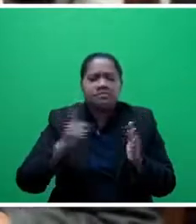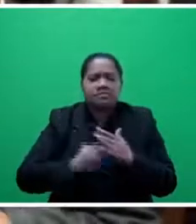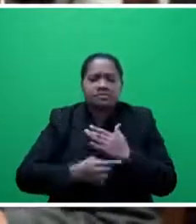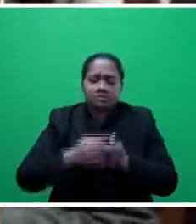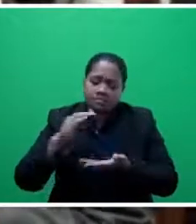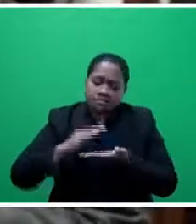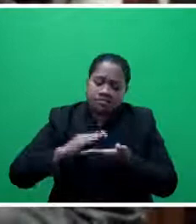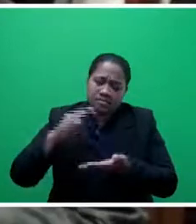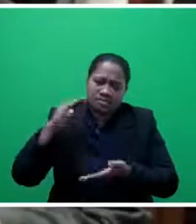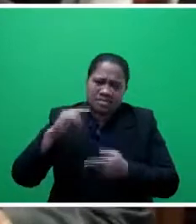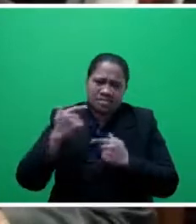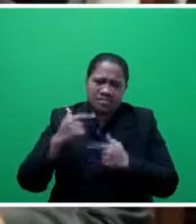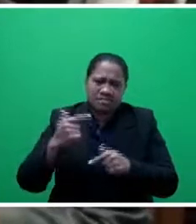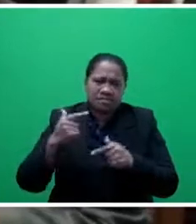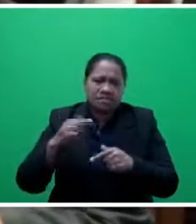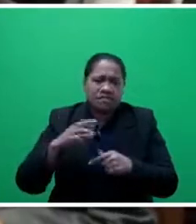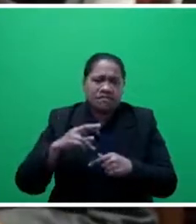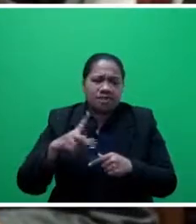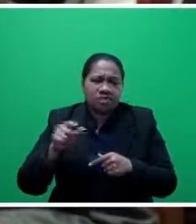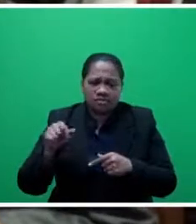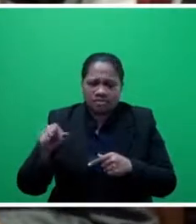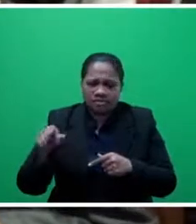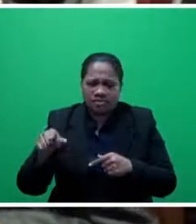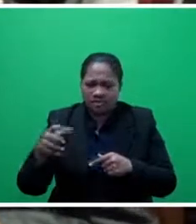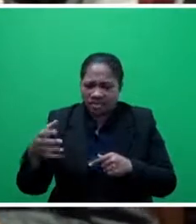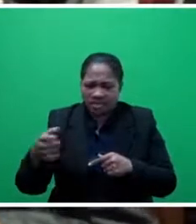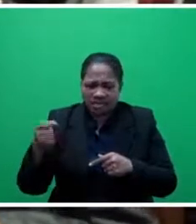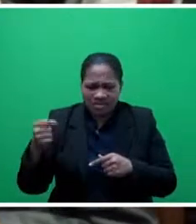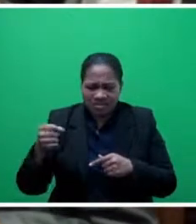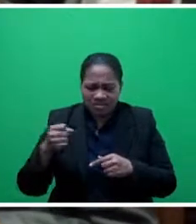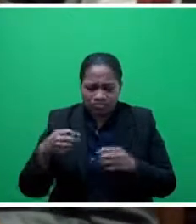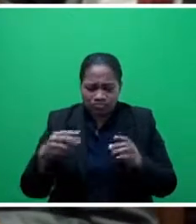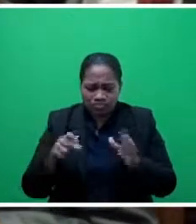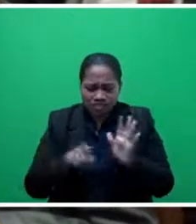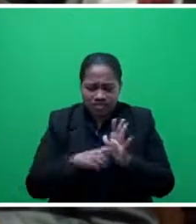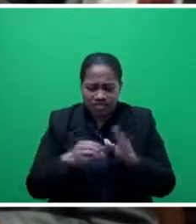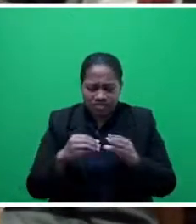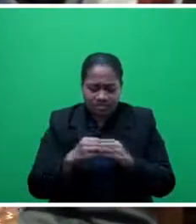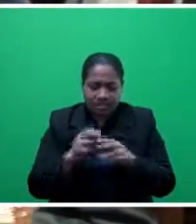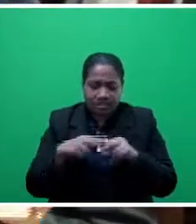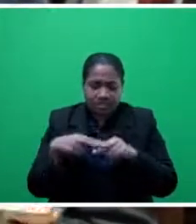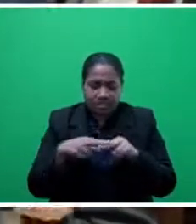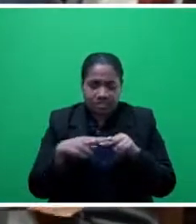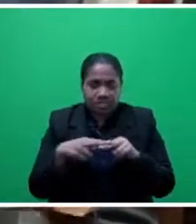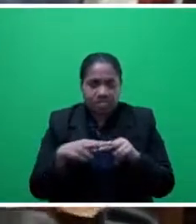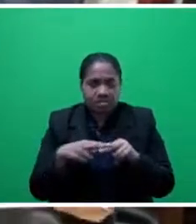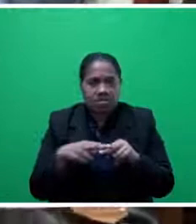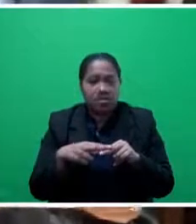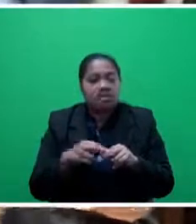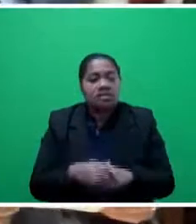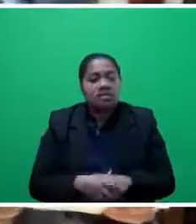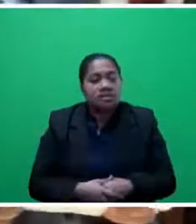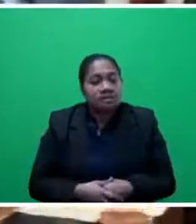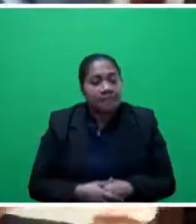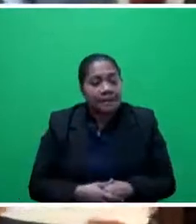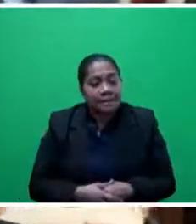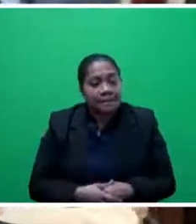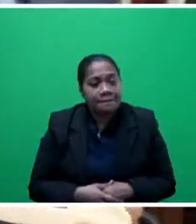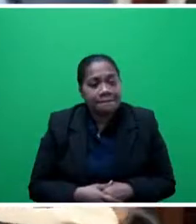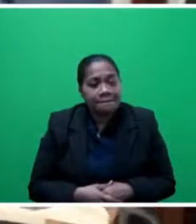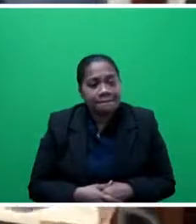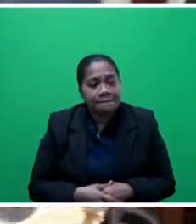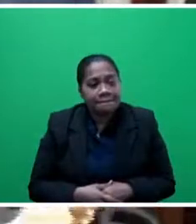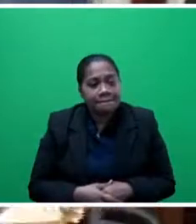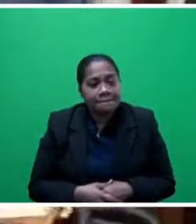for outstanding advances holdings by the Reserve Bank of Fiji of notes, bills, securities, or other evidence of indebtedness of